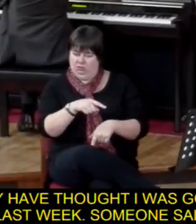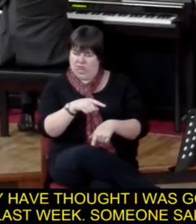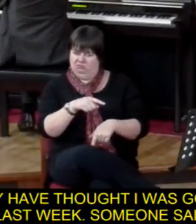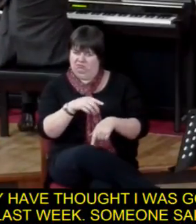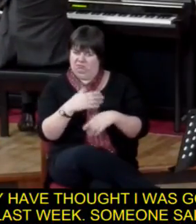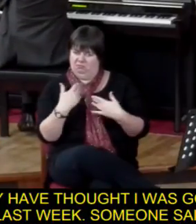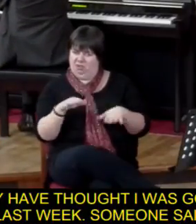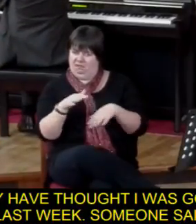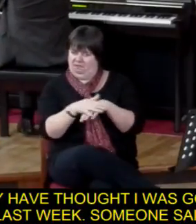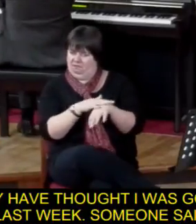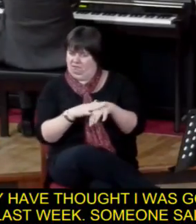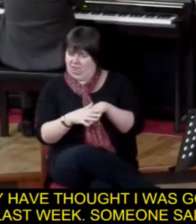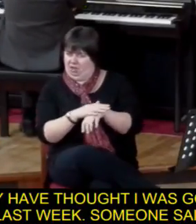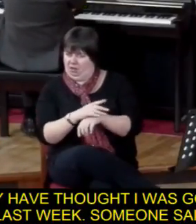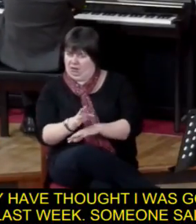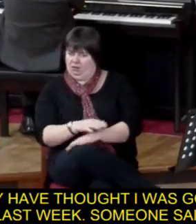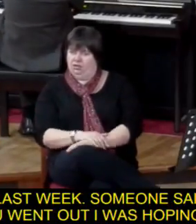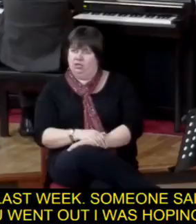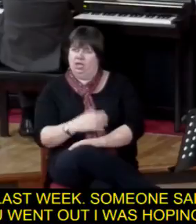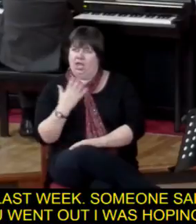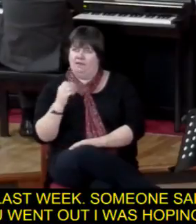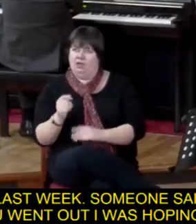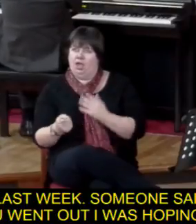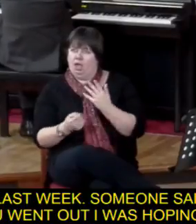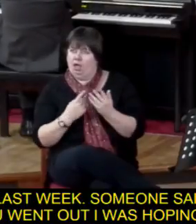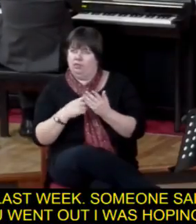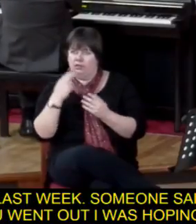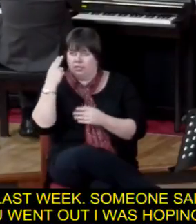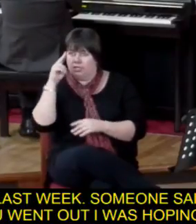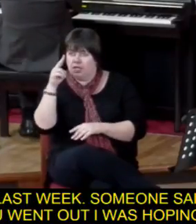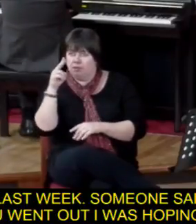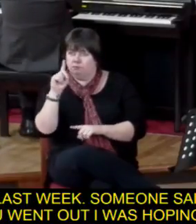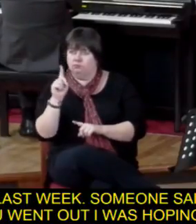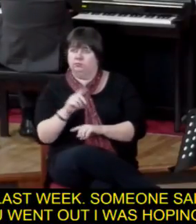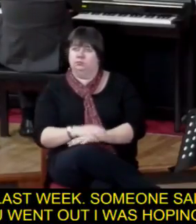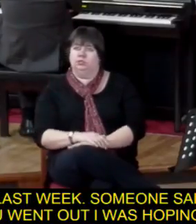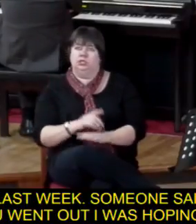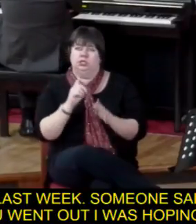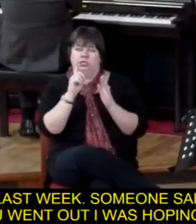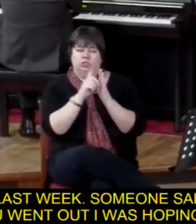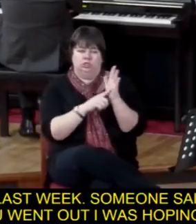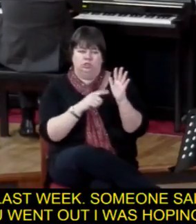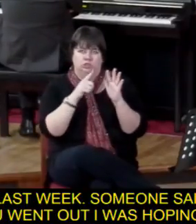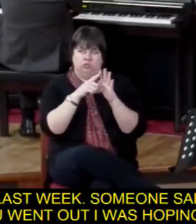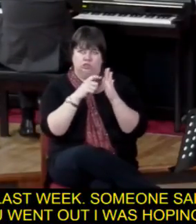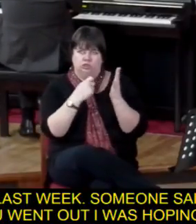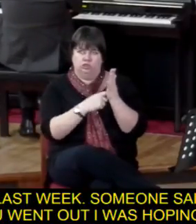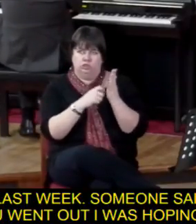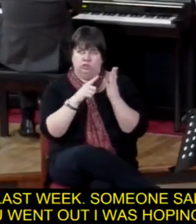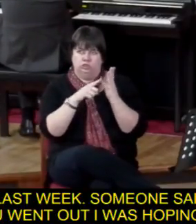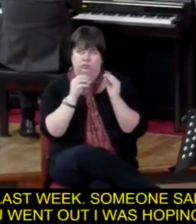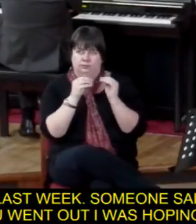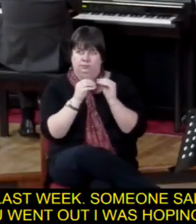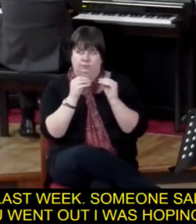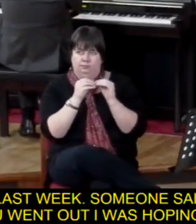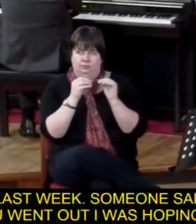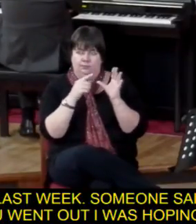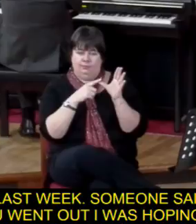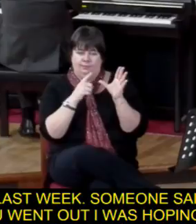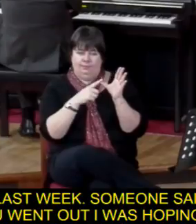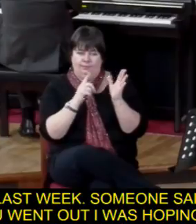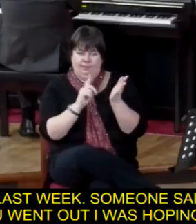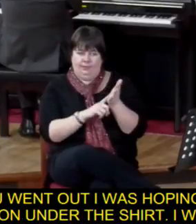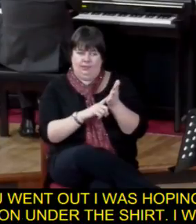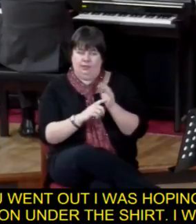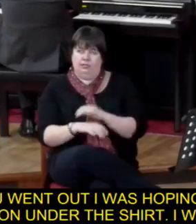also had another name, which is here on here if Lauren presses the button, called Jerubbaal. And that was